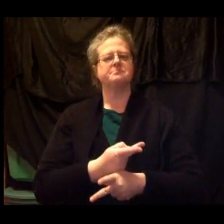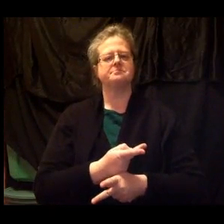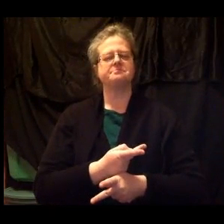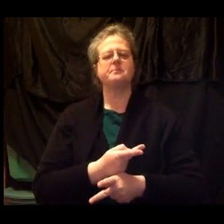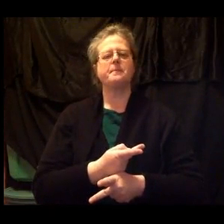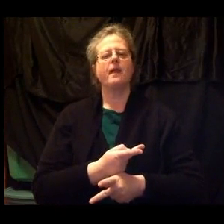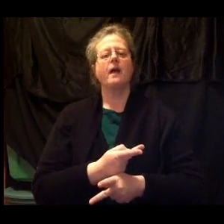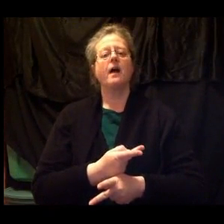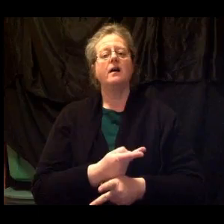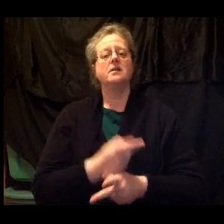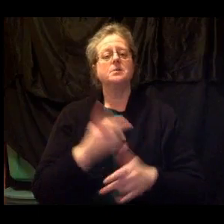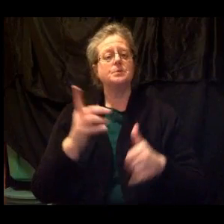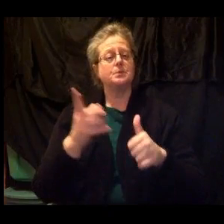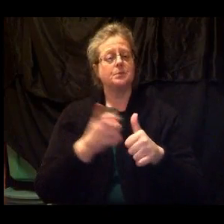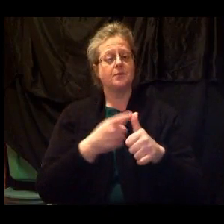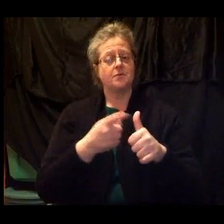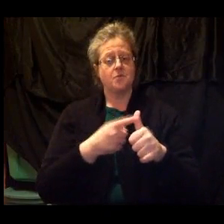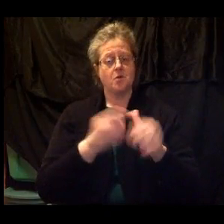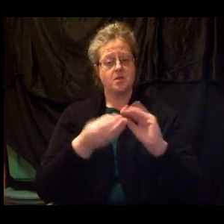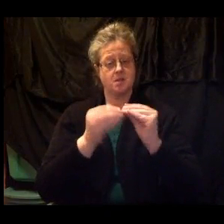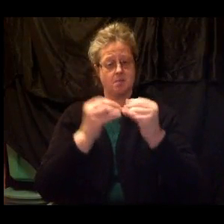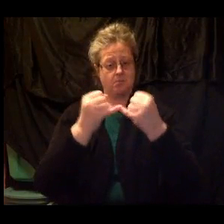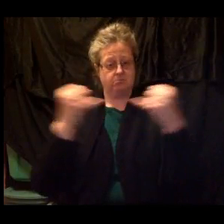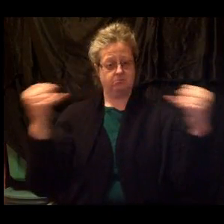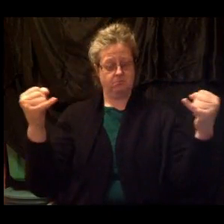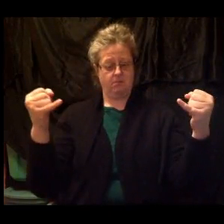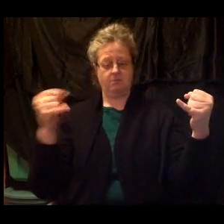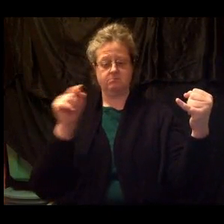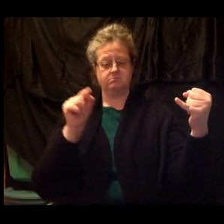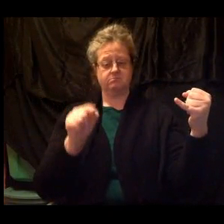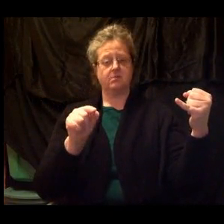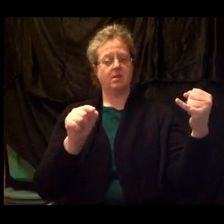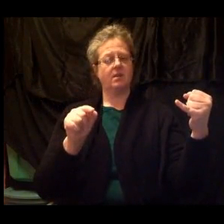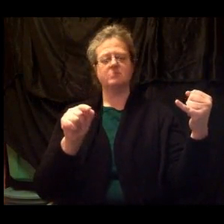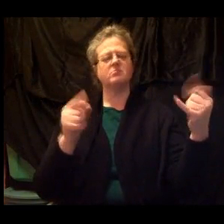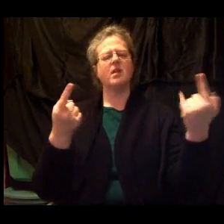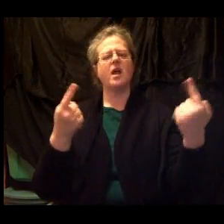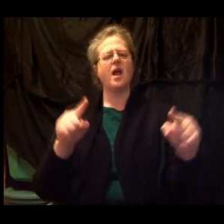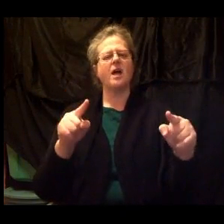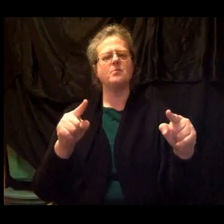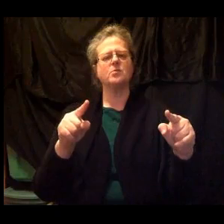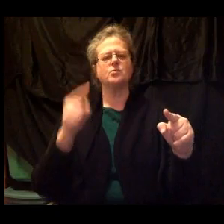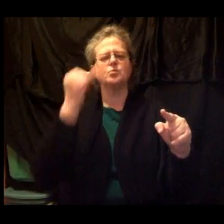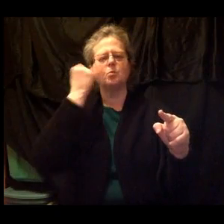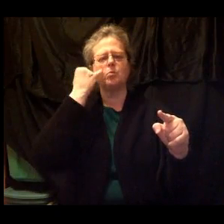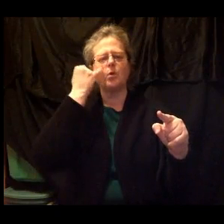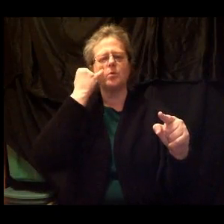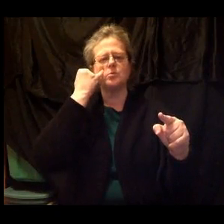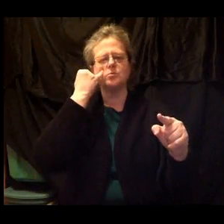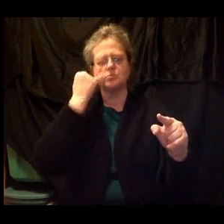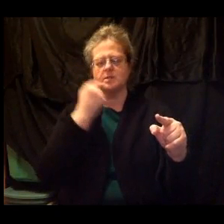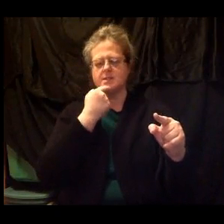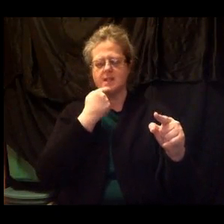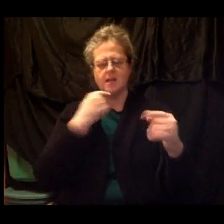we made this first number line. What would have happened if we chose 0 here and 1